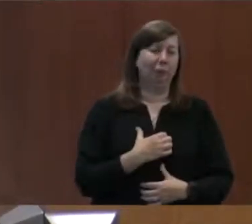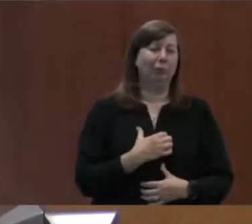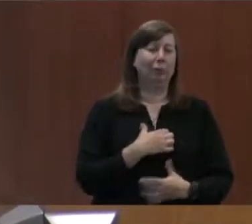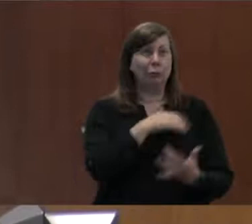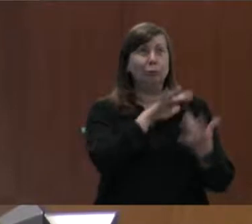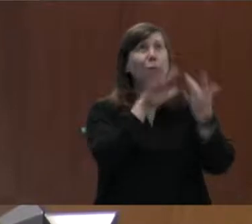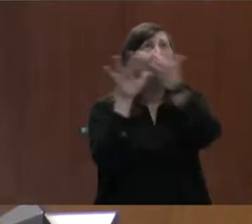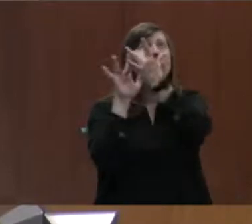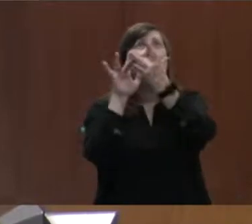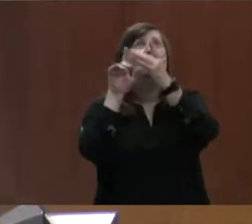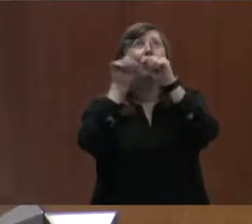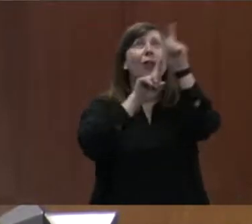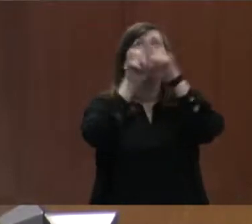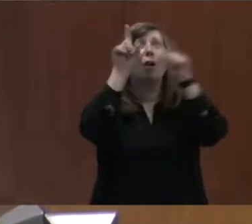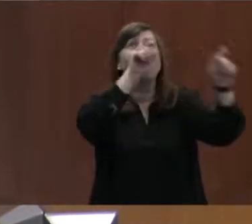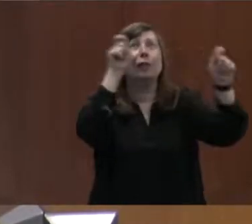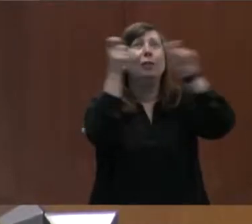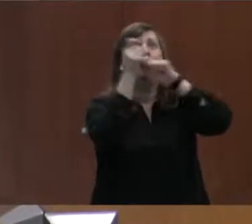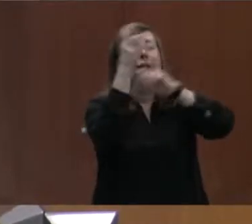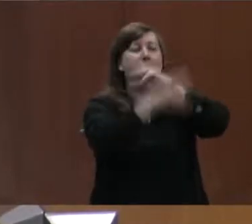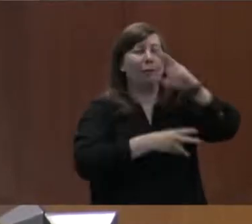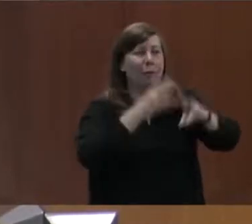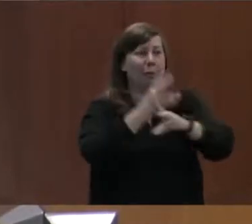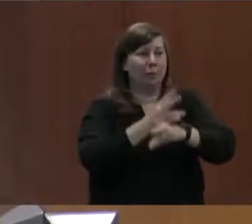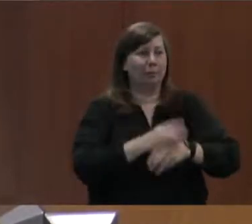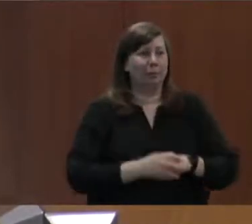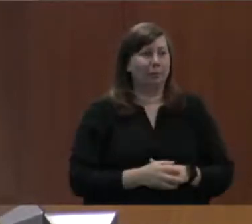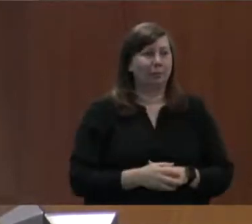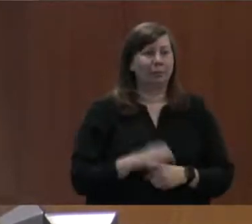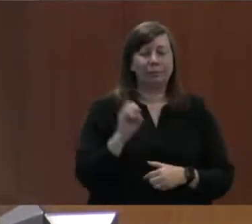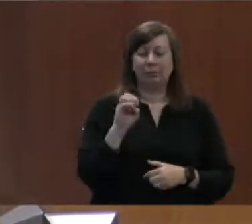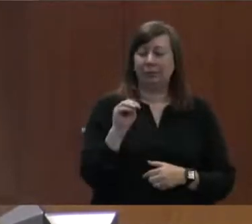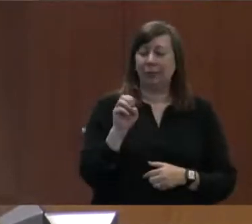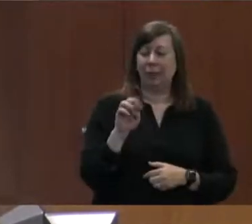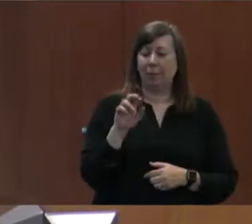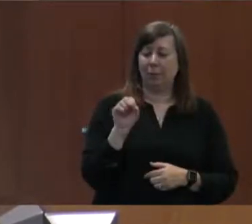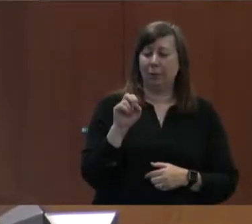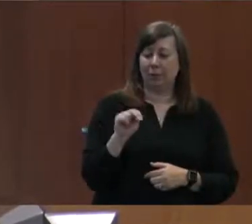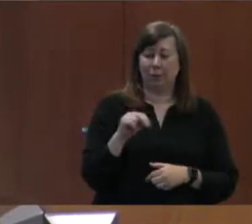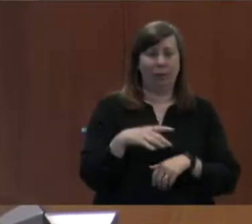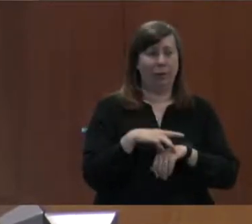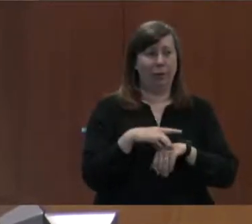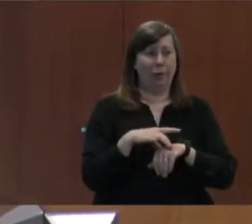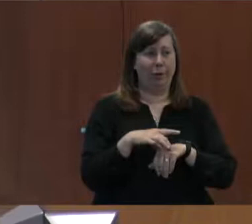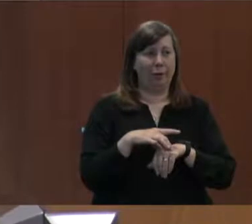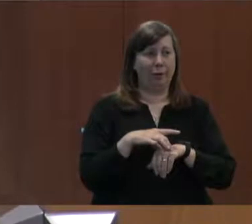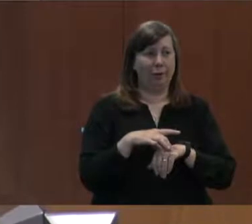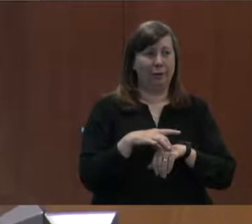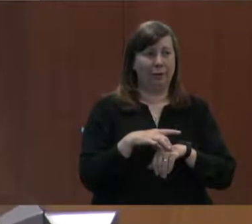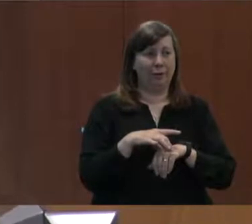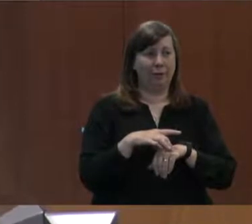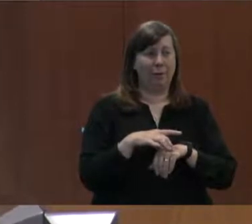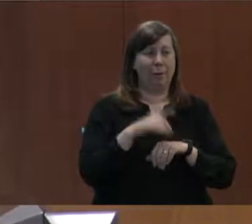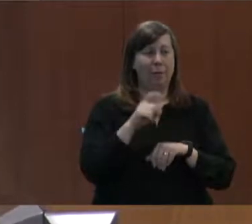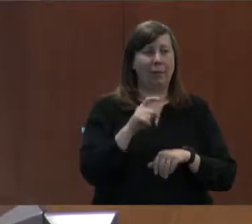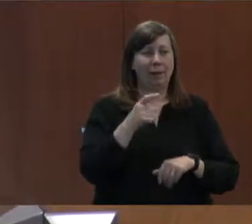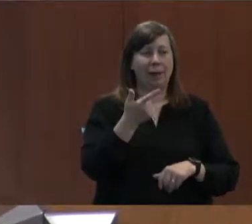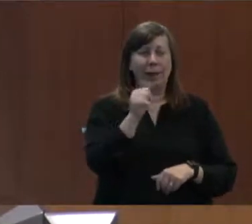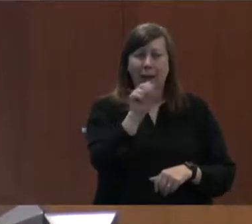reach for the stars and change the world. Emerson, the earth laughs in